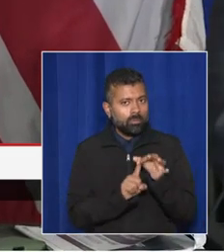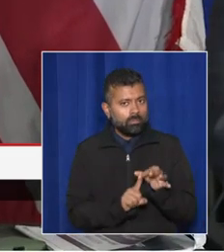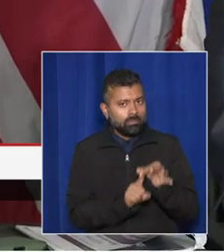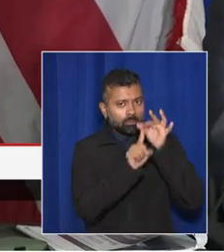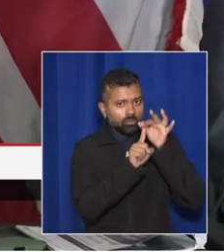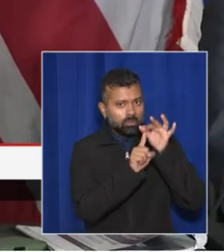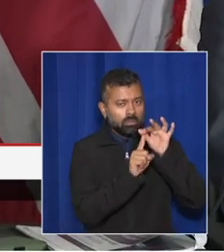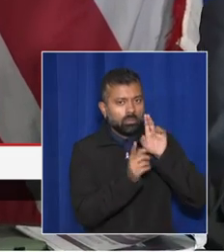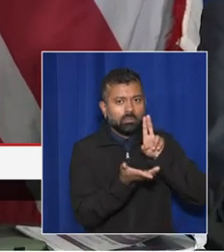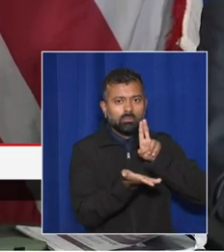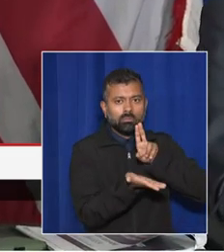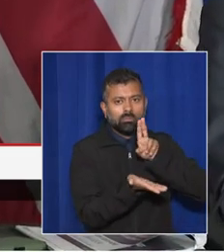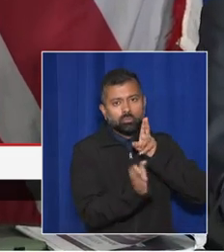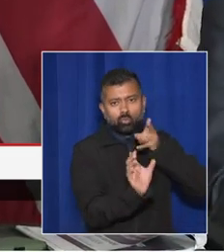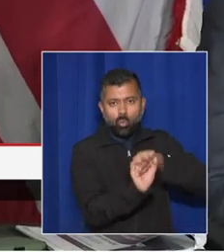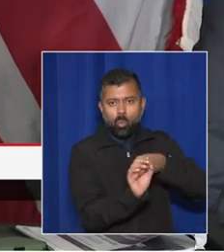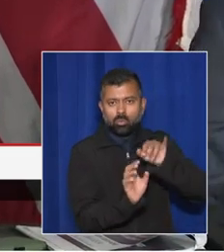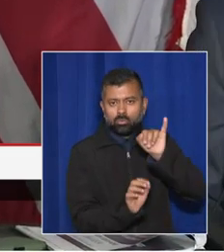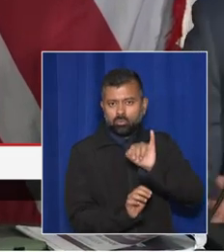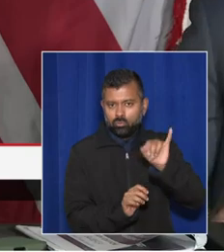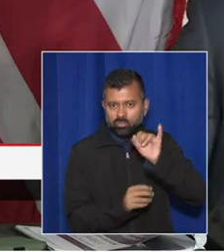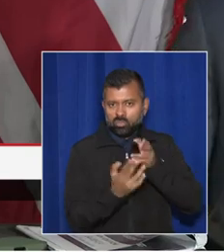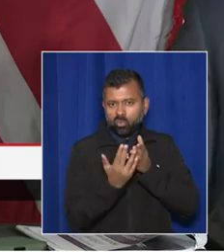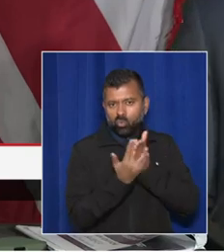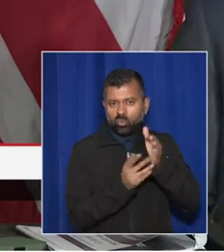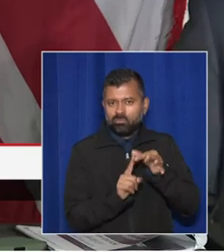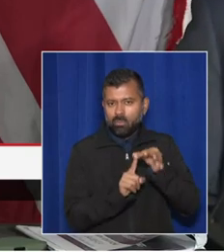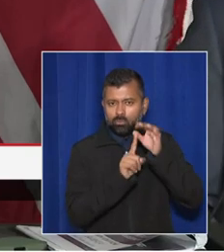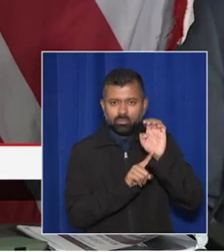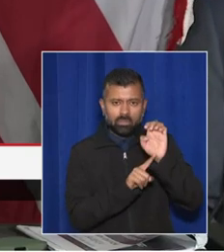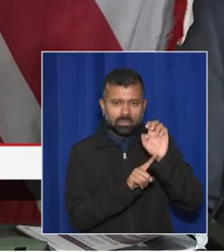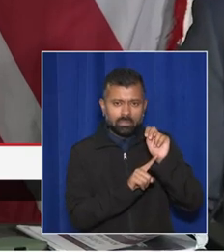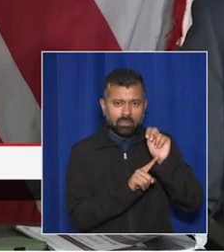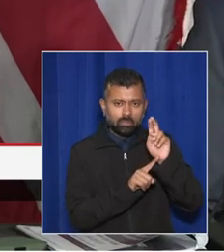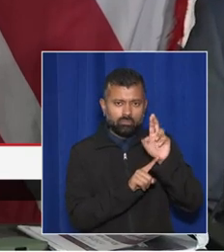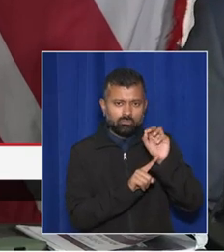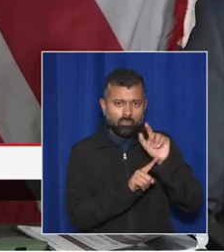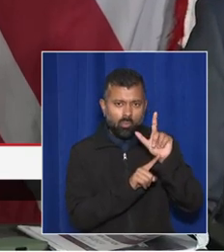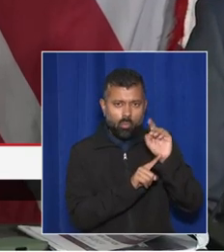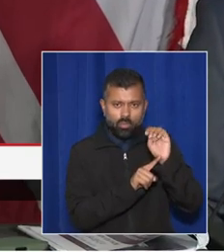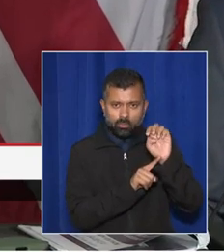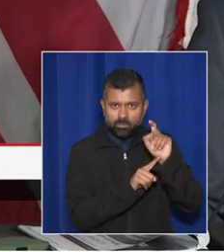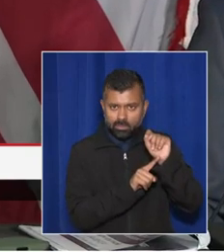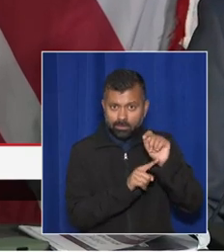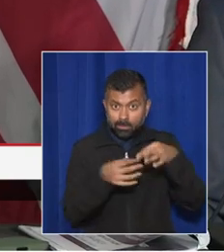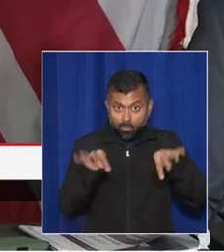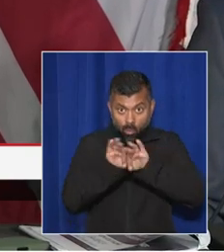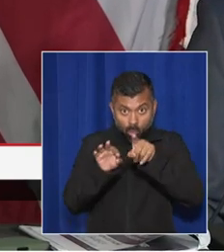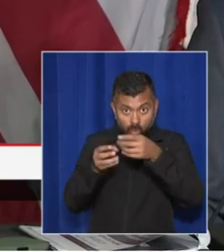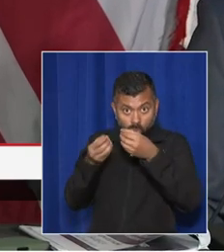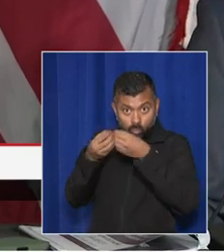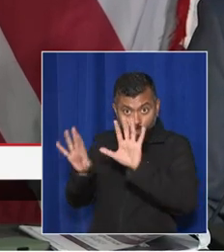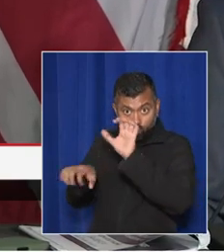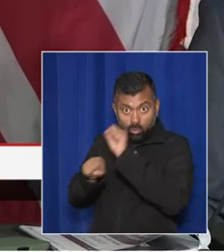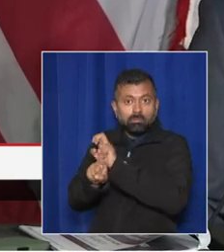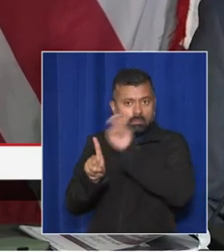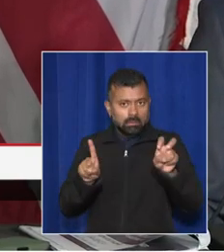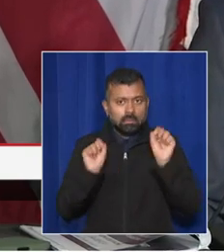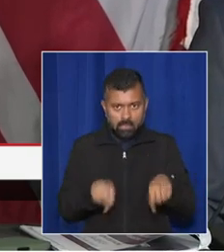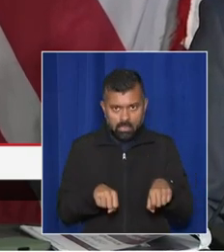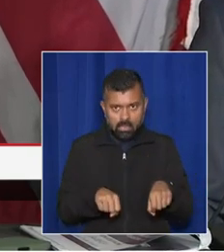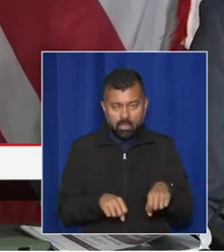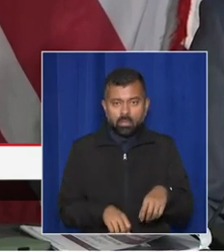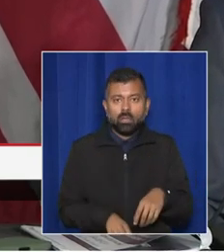employer insurance ends. And if someone buys COBRA insurance, so the insurance available to individuals after they leave a